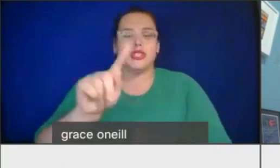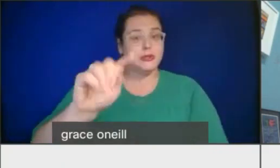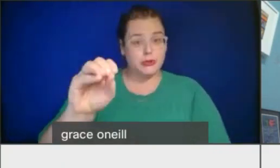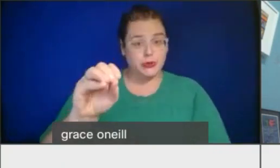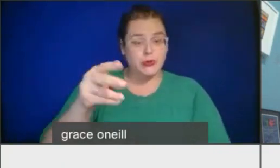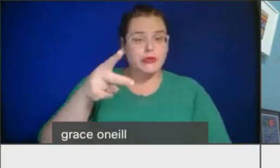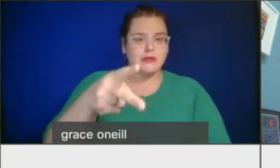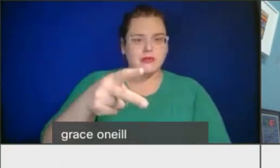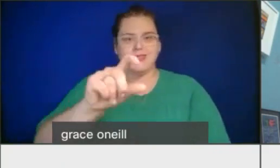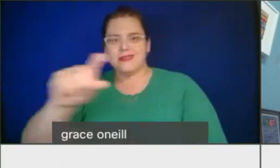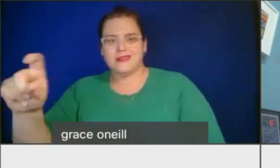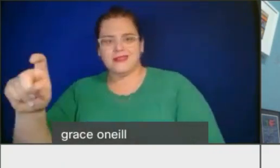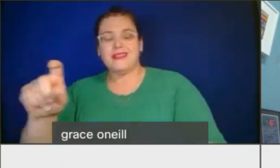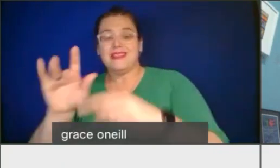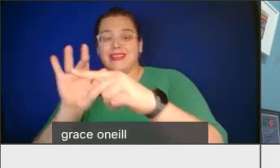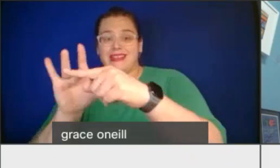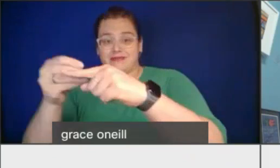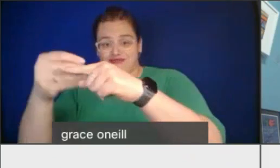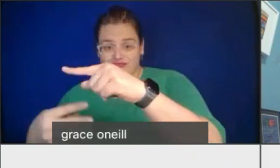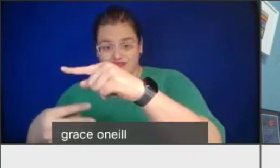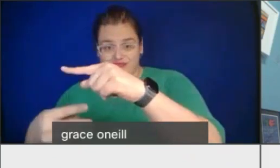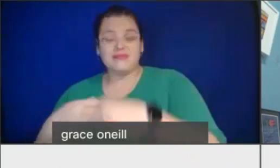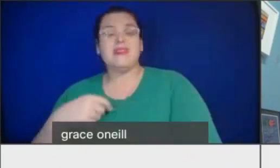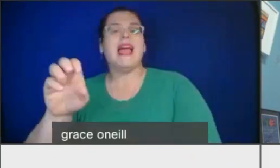You can type the question in the chat.